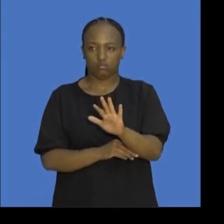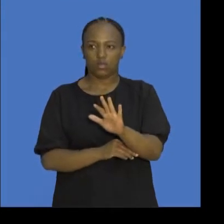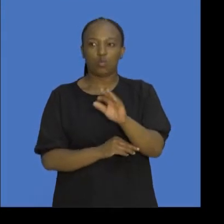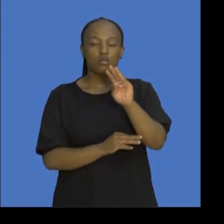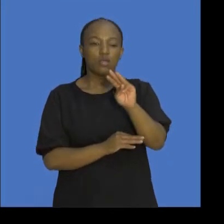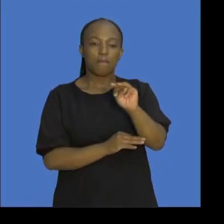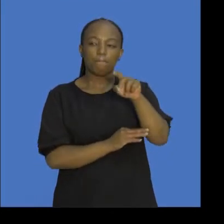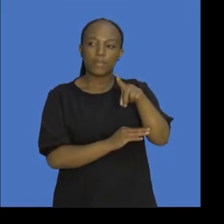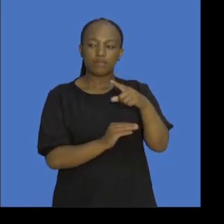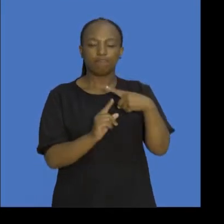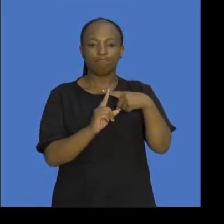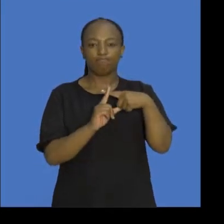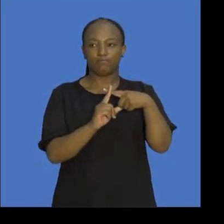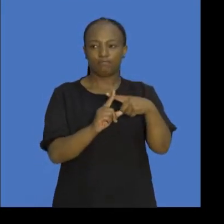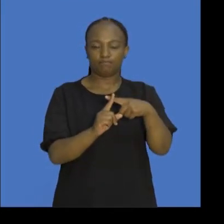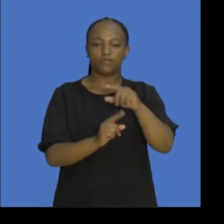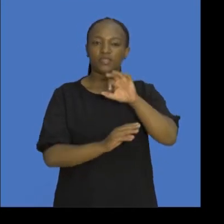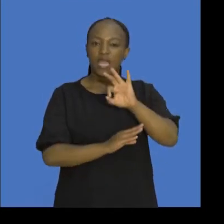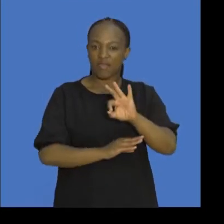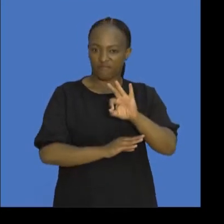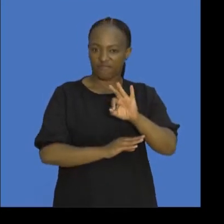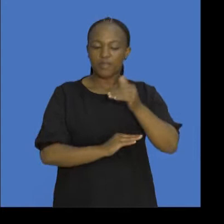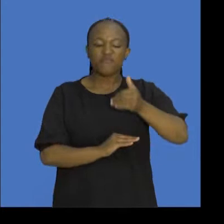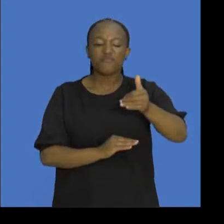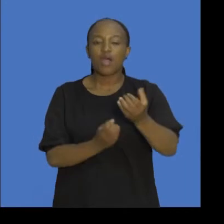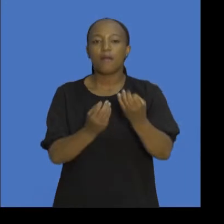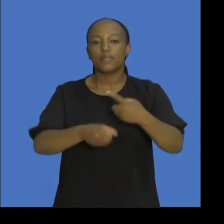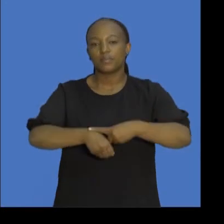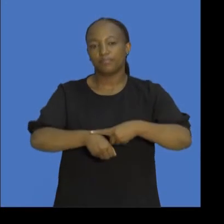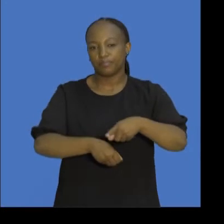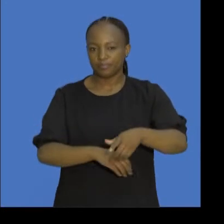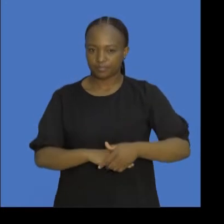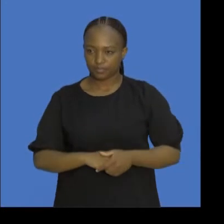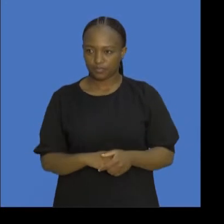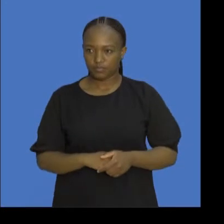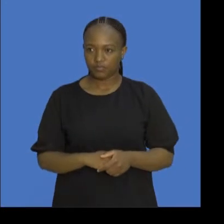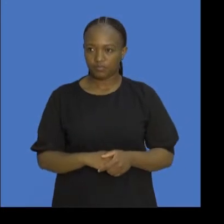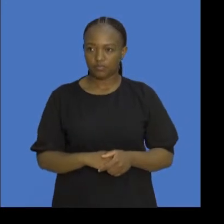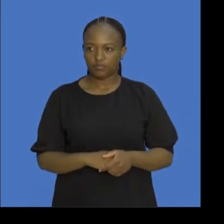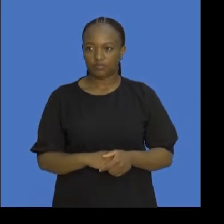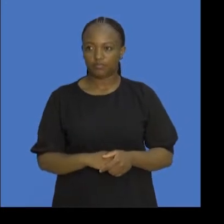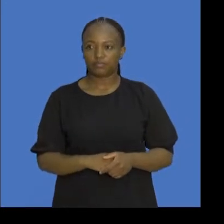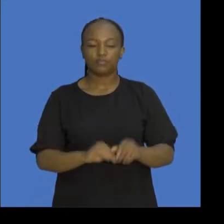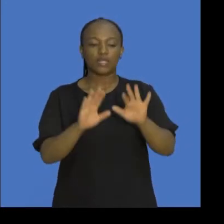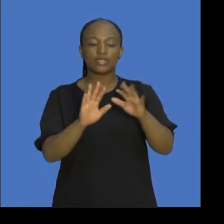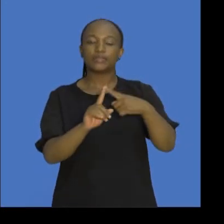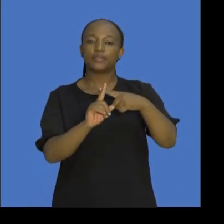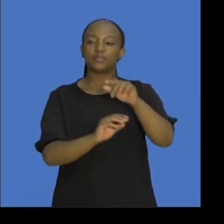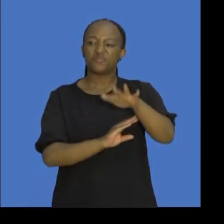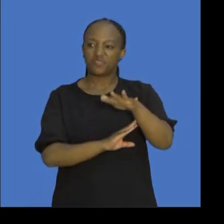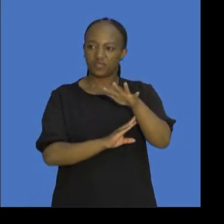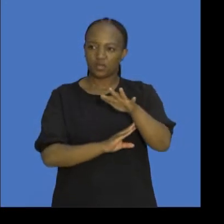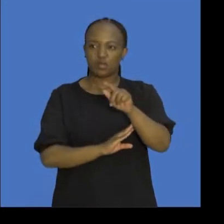midpoint times frequency. 10 times 15, we get